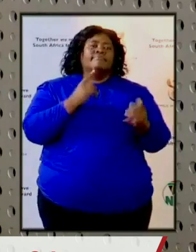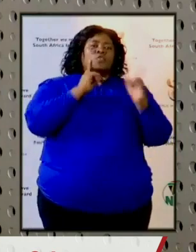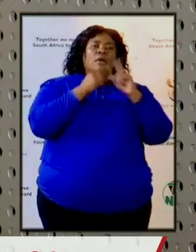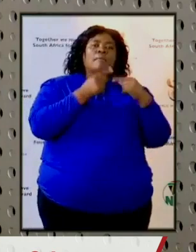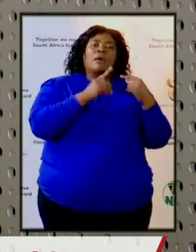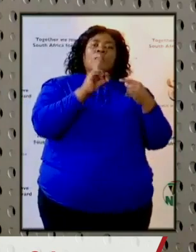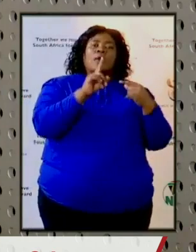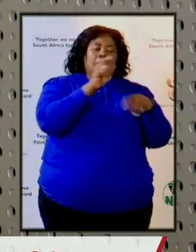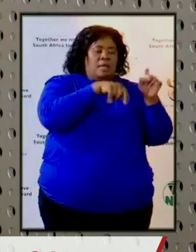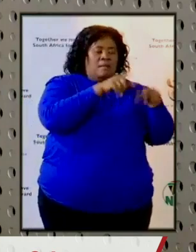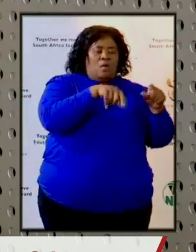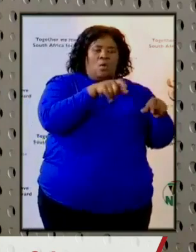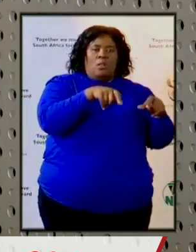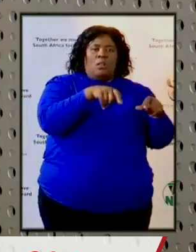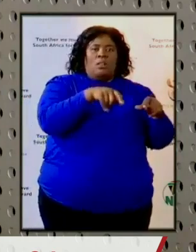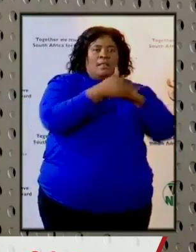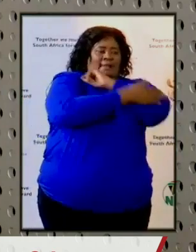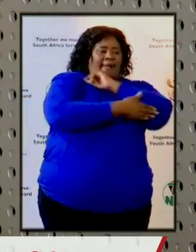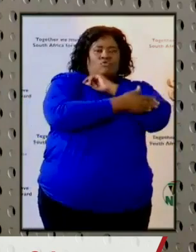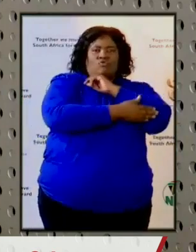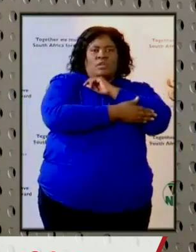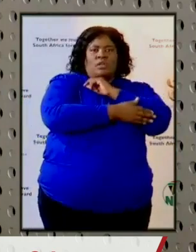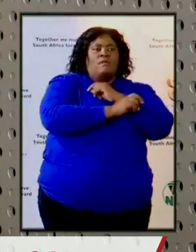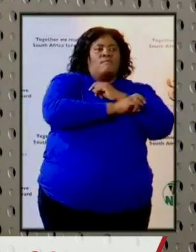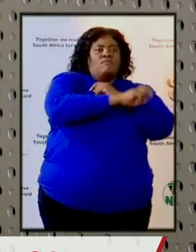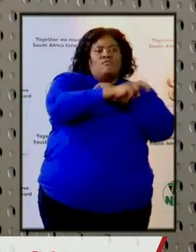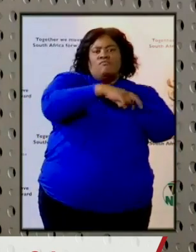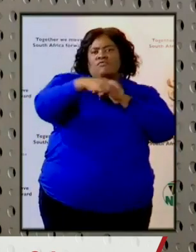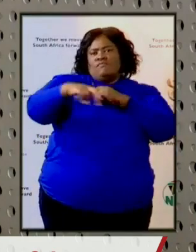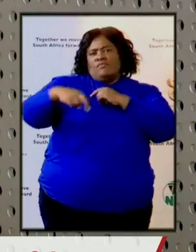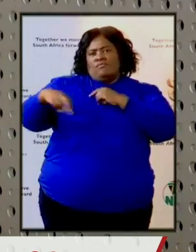the country. Now our borders,